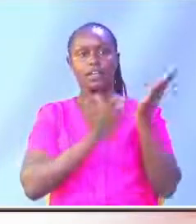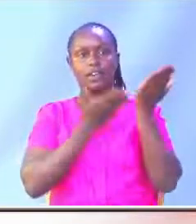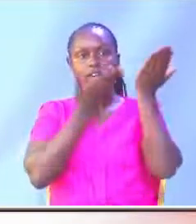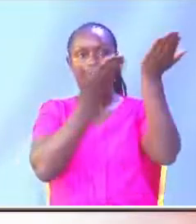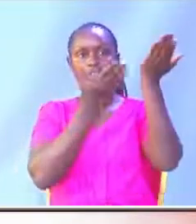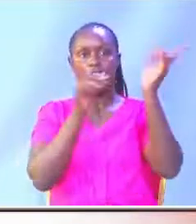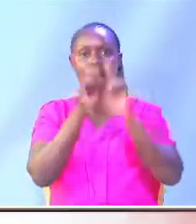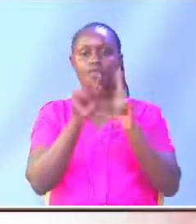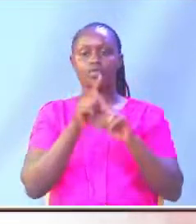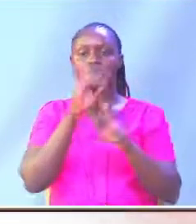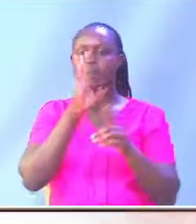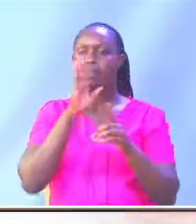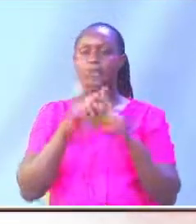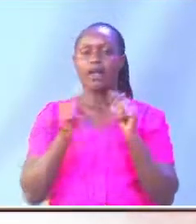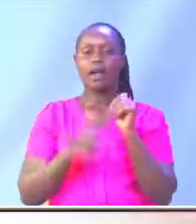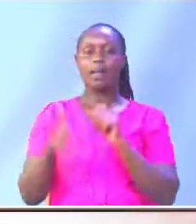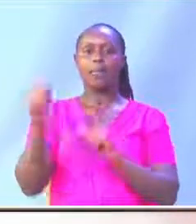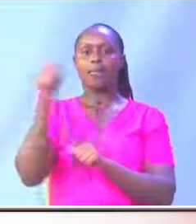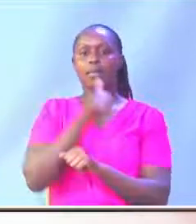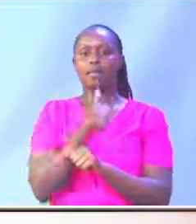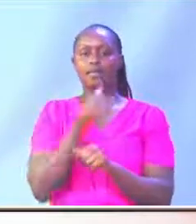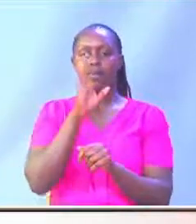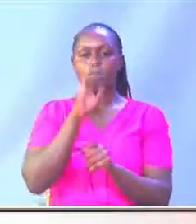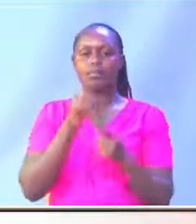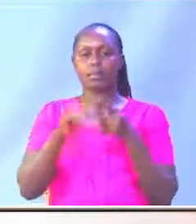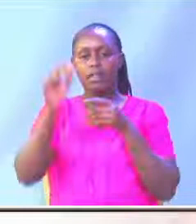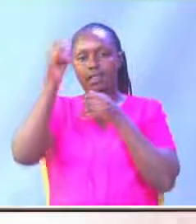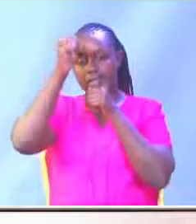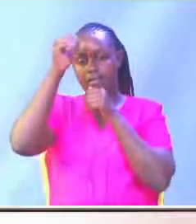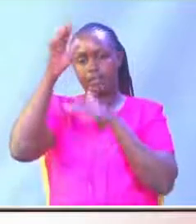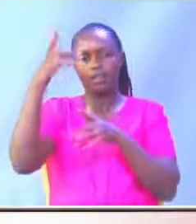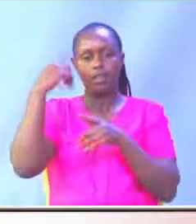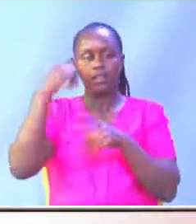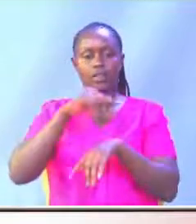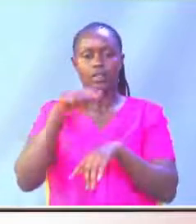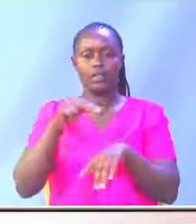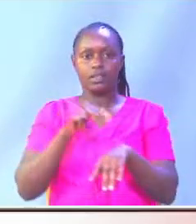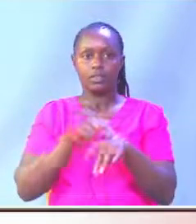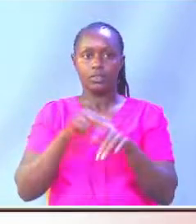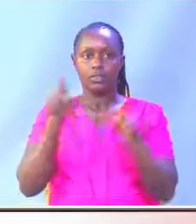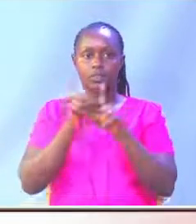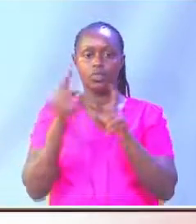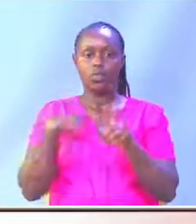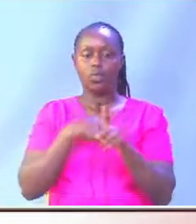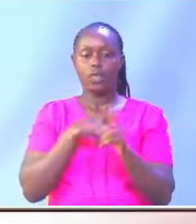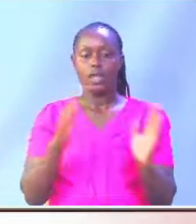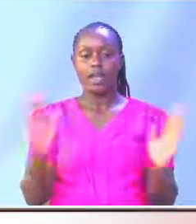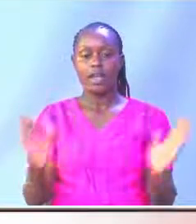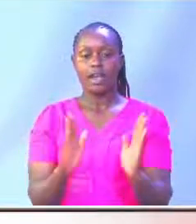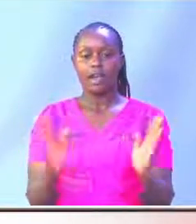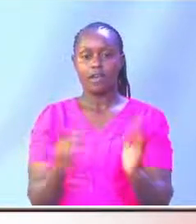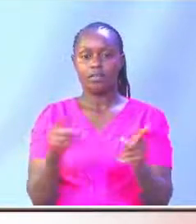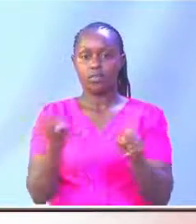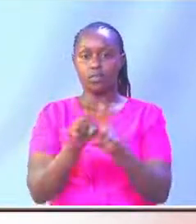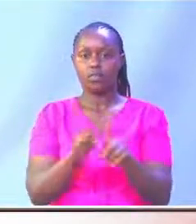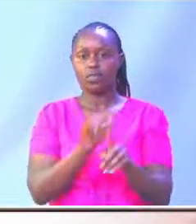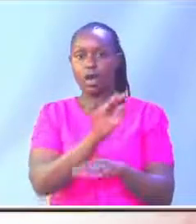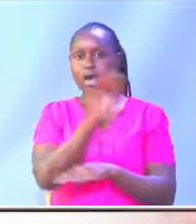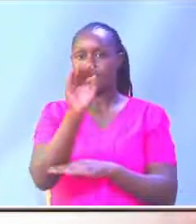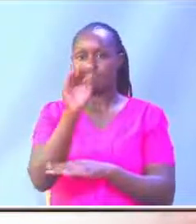above partisan politics. Being the father figure of the nation, we encourage and urge him to